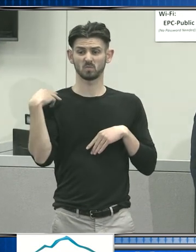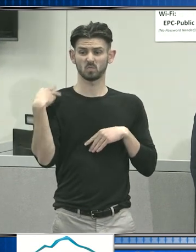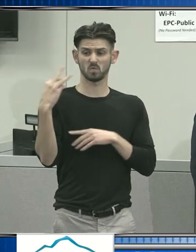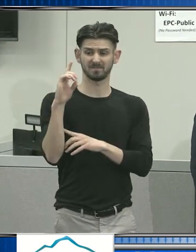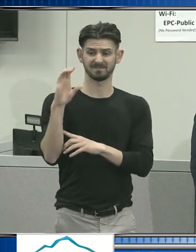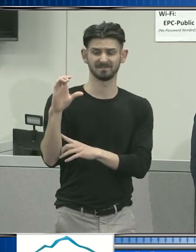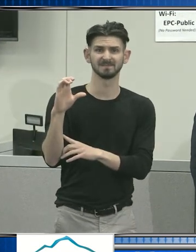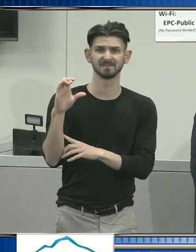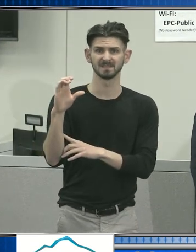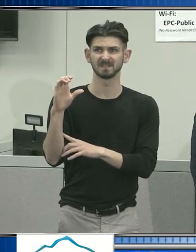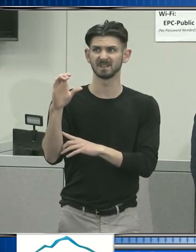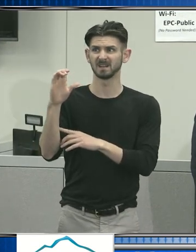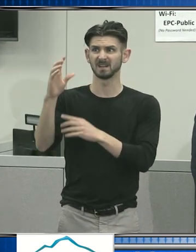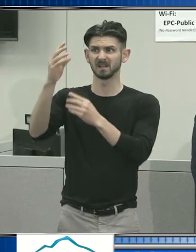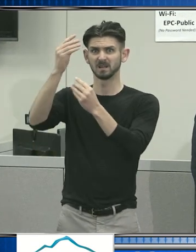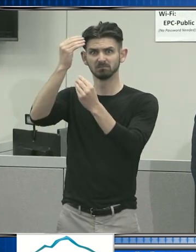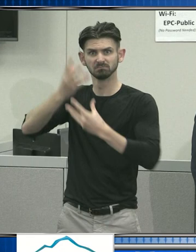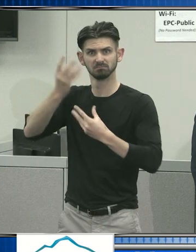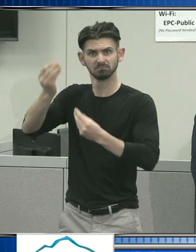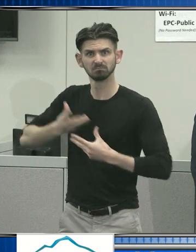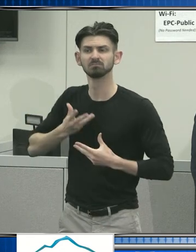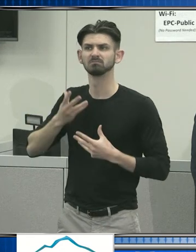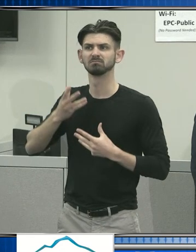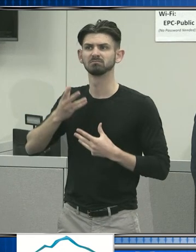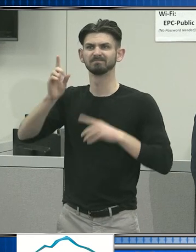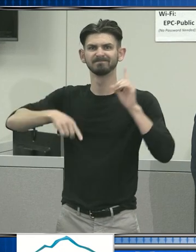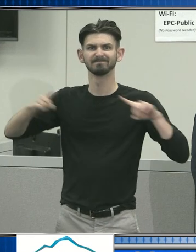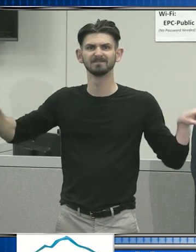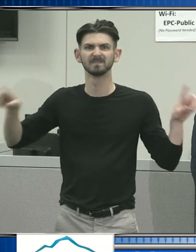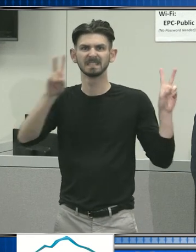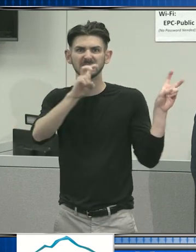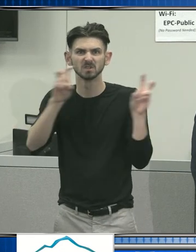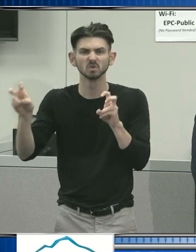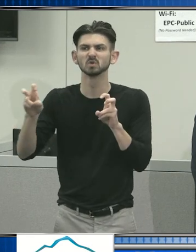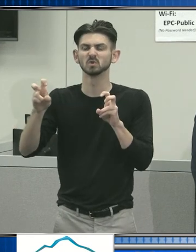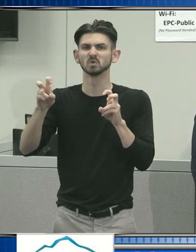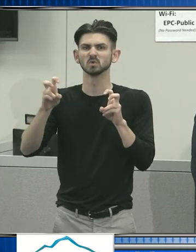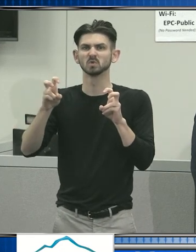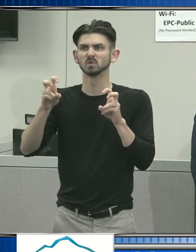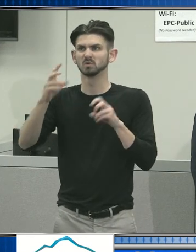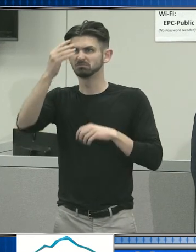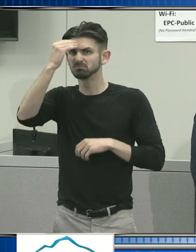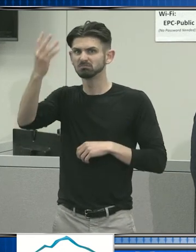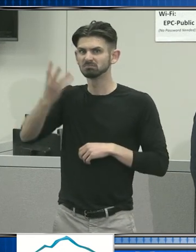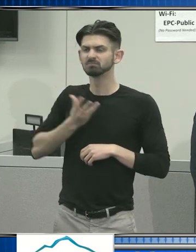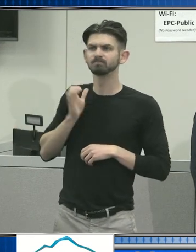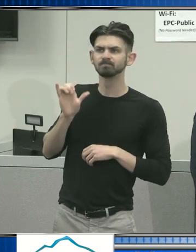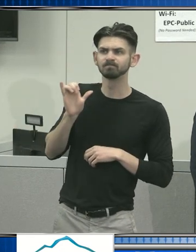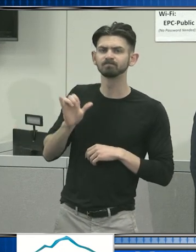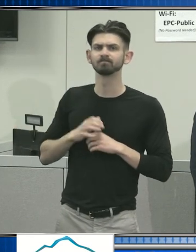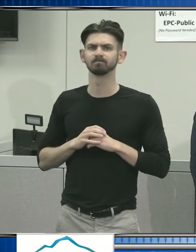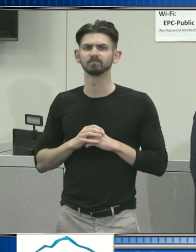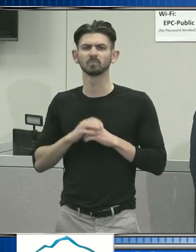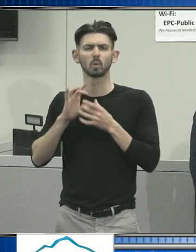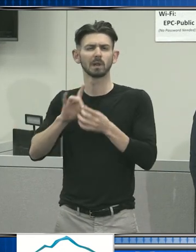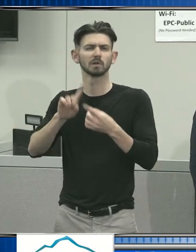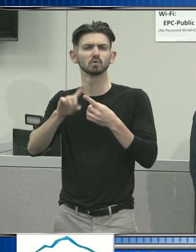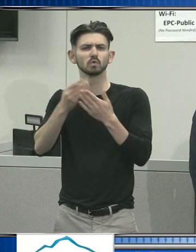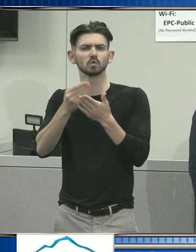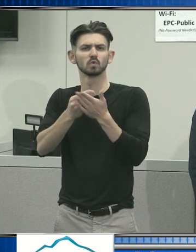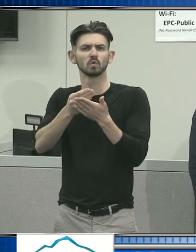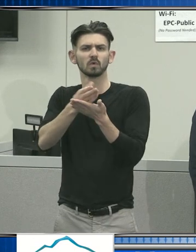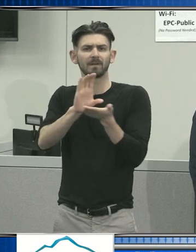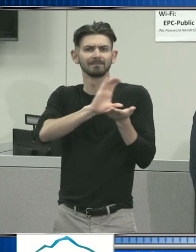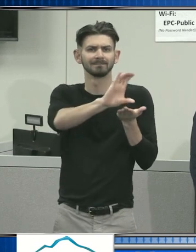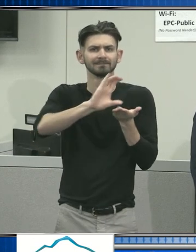White House about all the various issues going on, what the funding streams may look like and things like that.